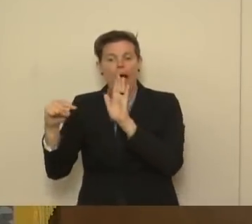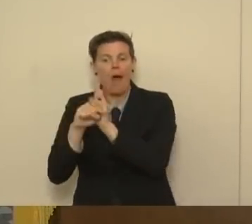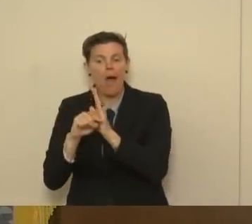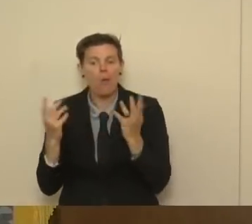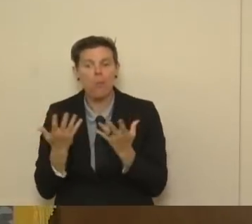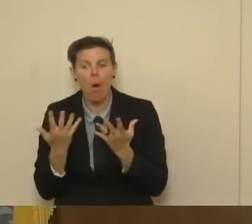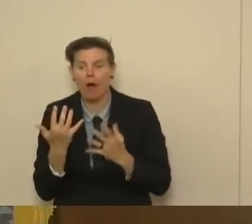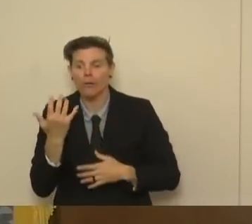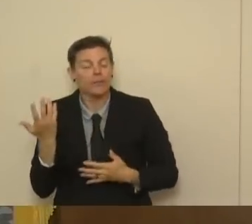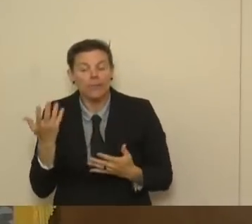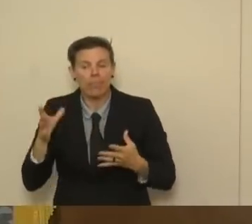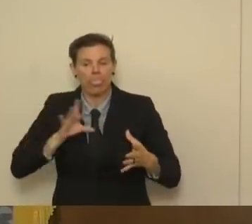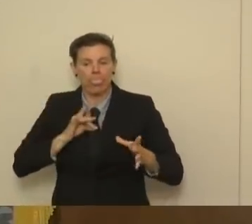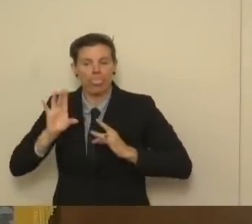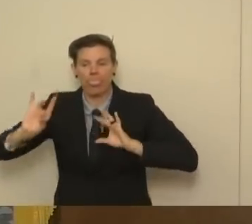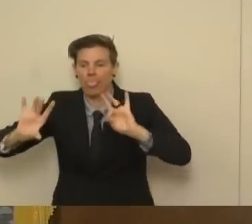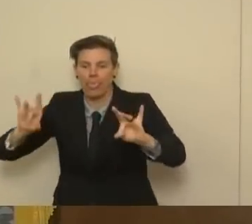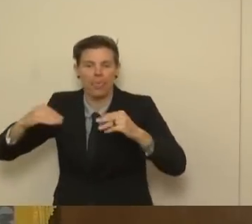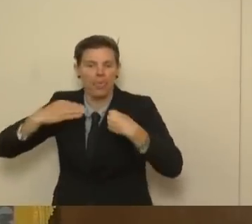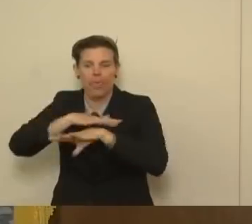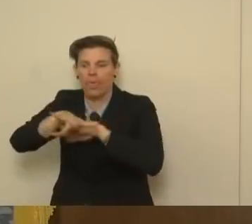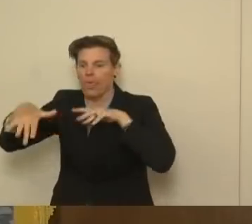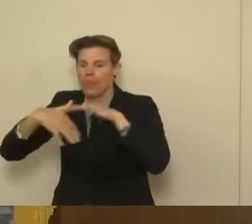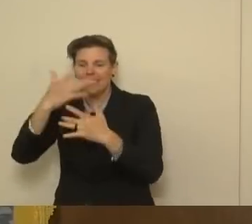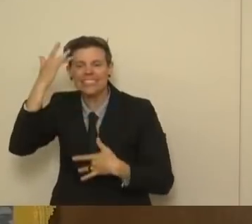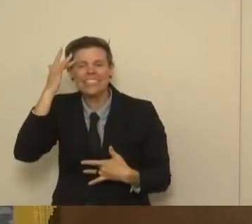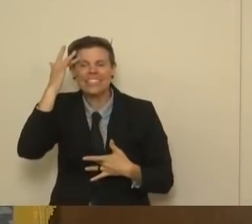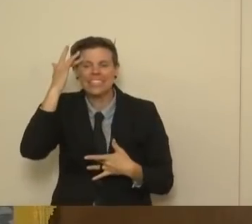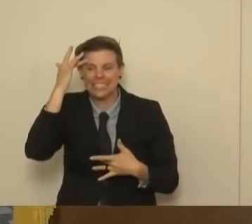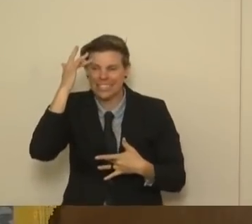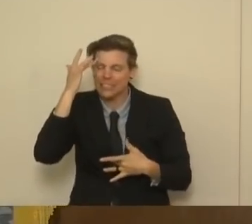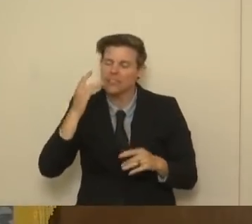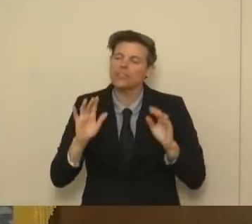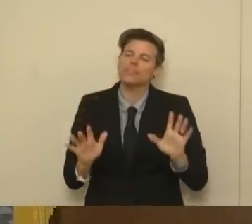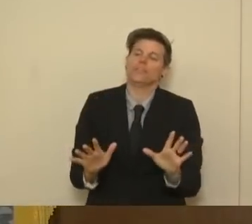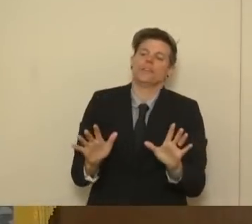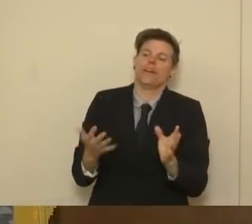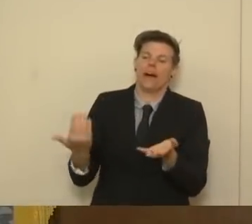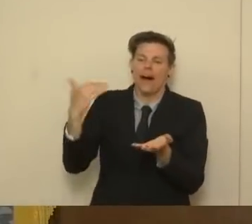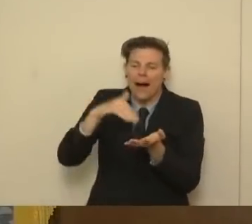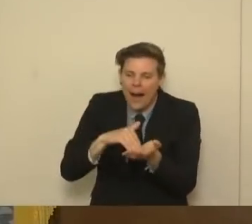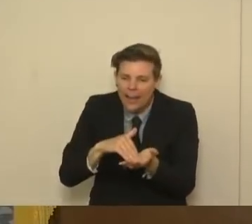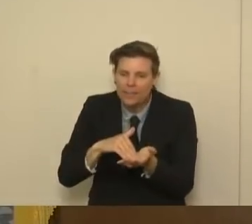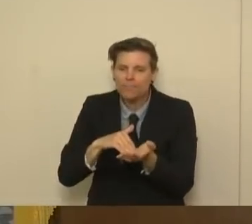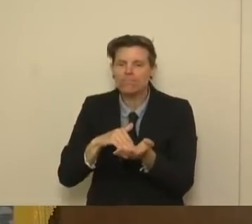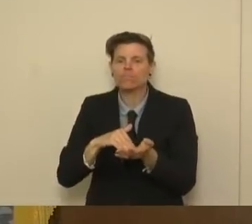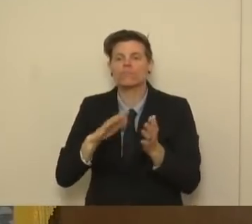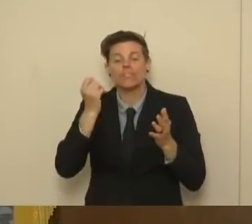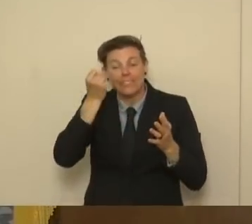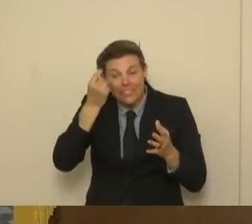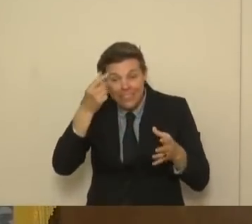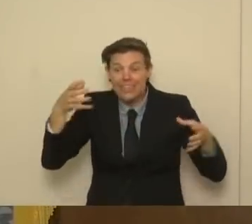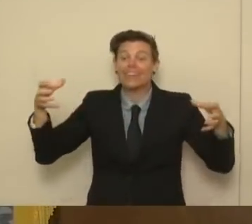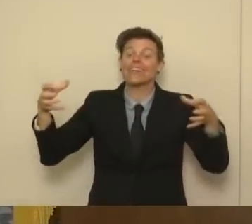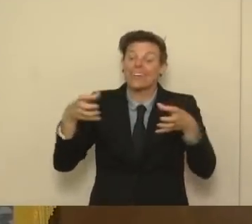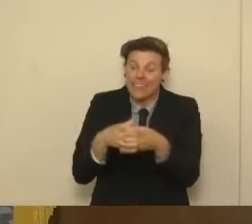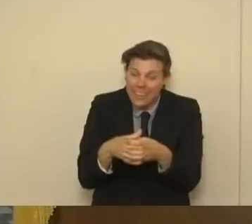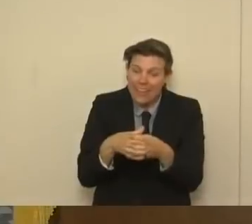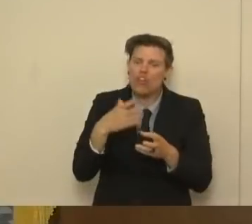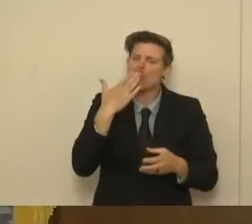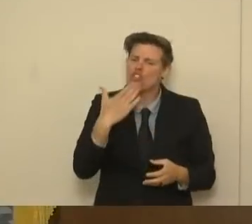care about, including good emotional health. Except in a COVID world. In a COVID world, it's the